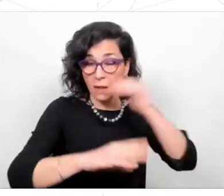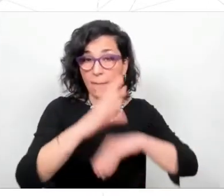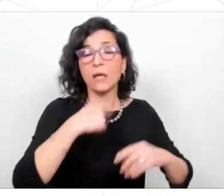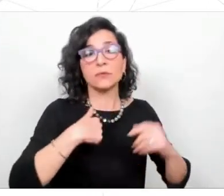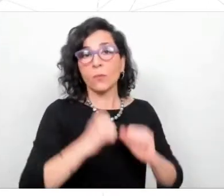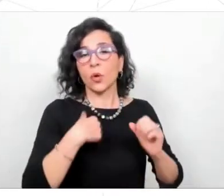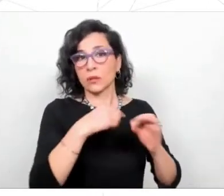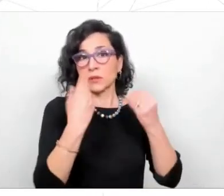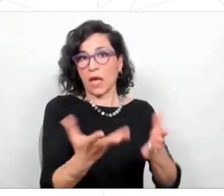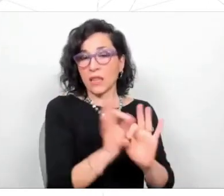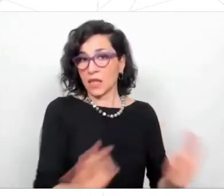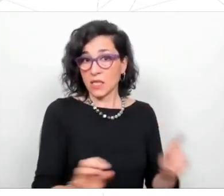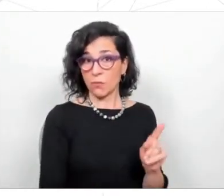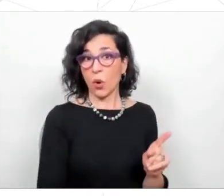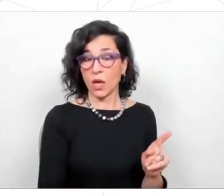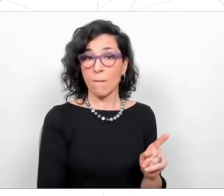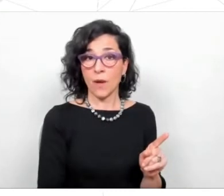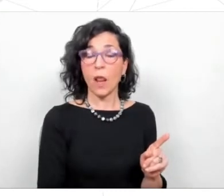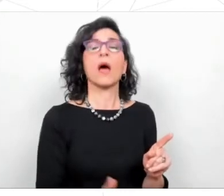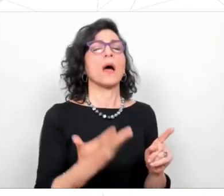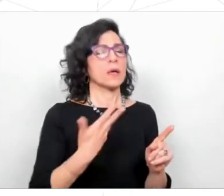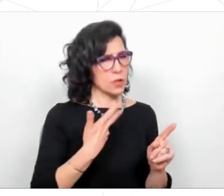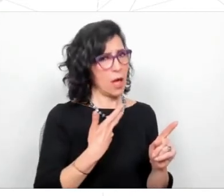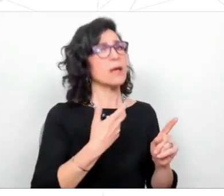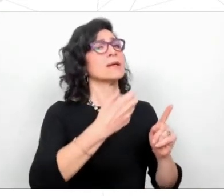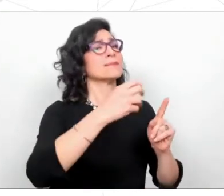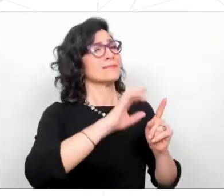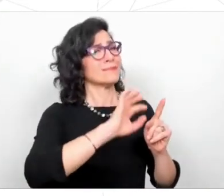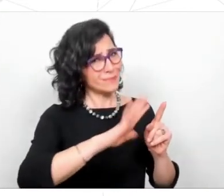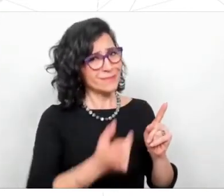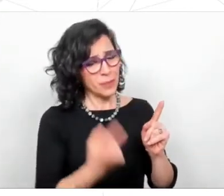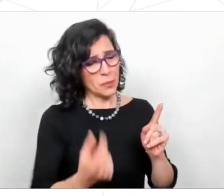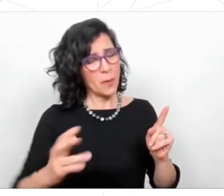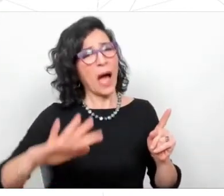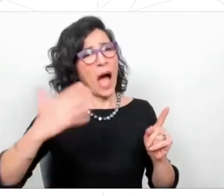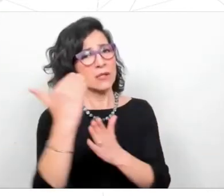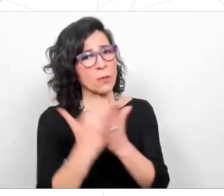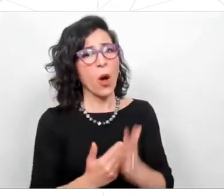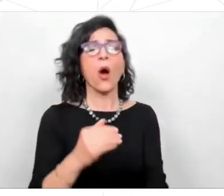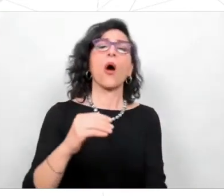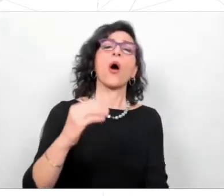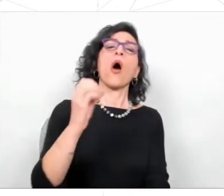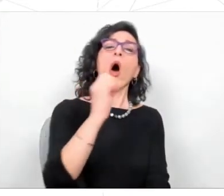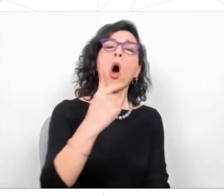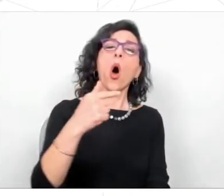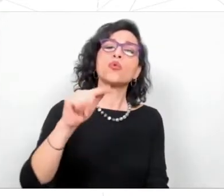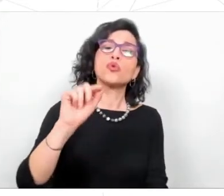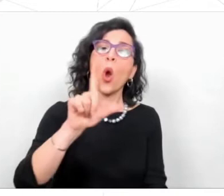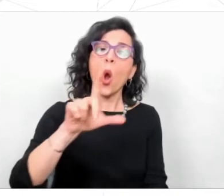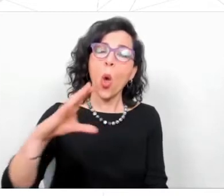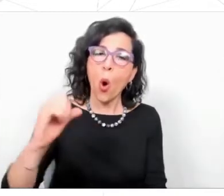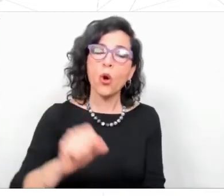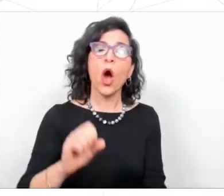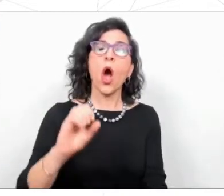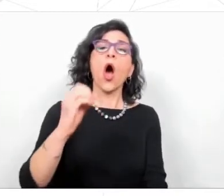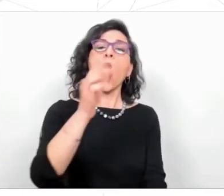That's just one of the many learning tools that are available. As I said, there are many more available across other programs, OneNote,